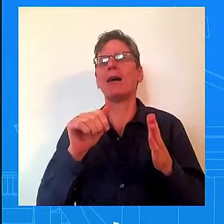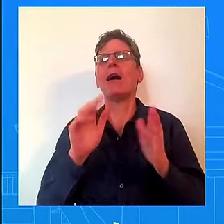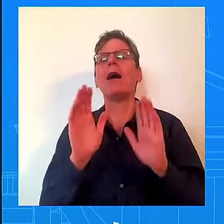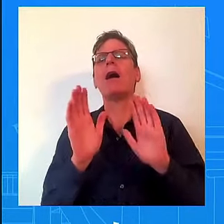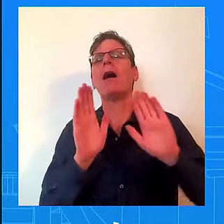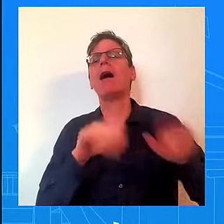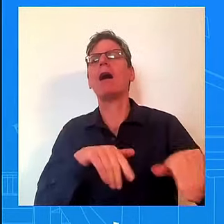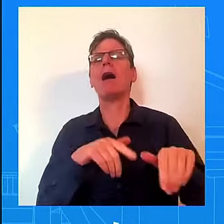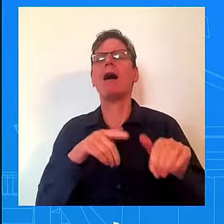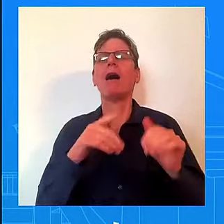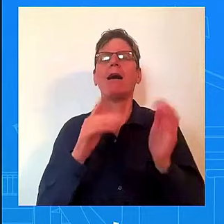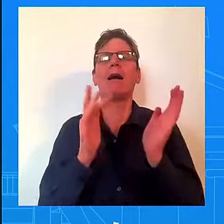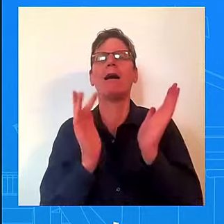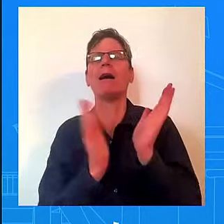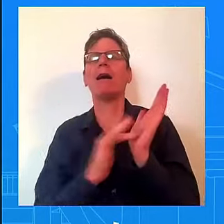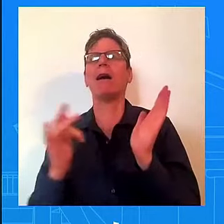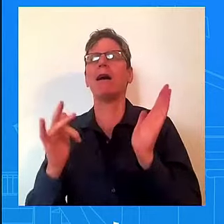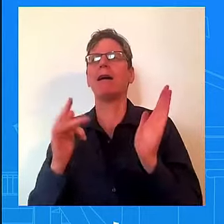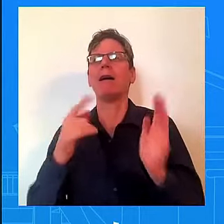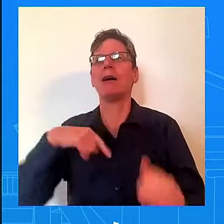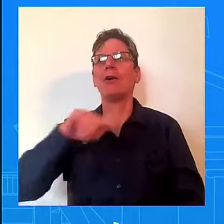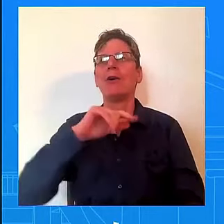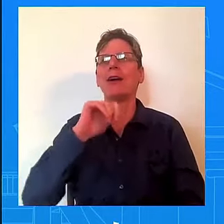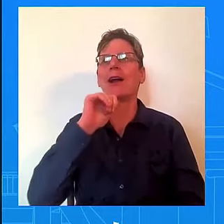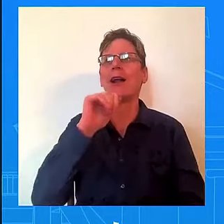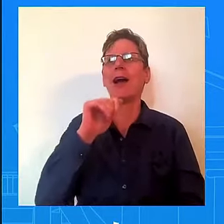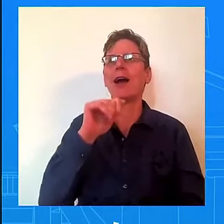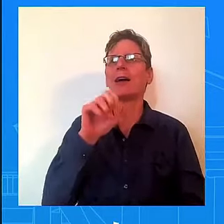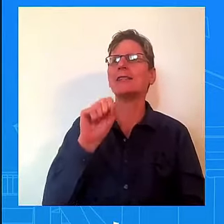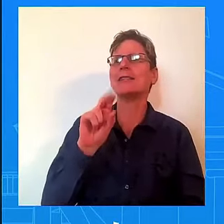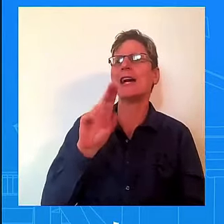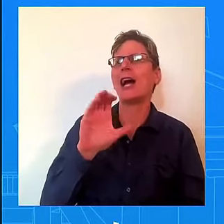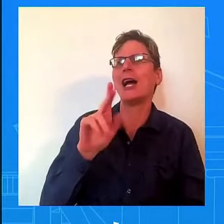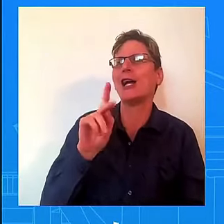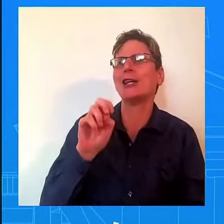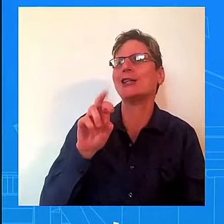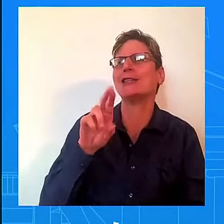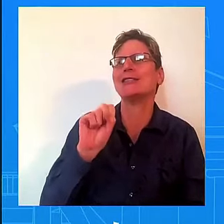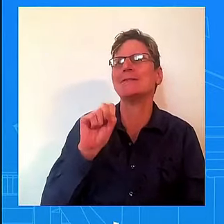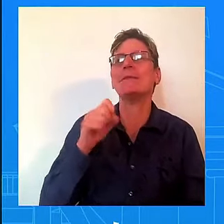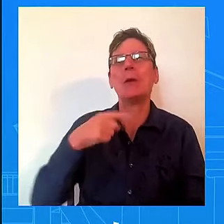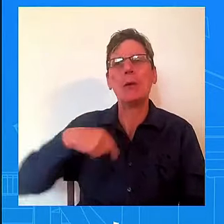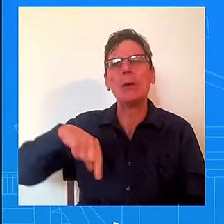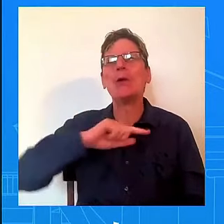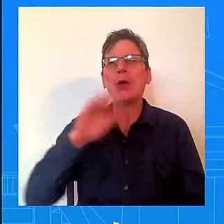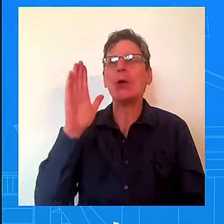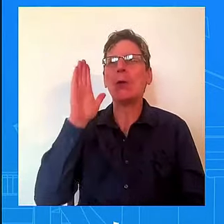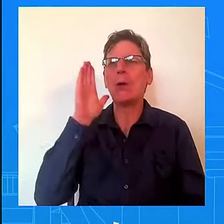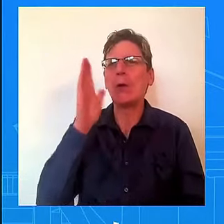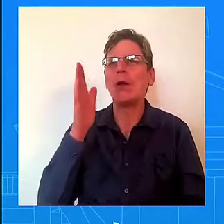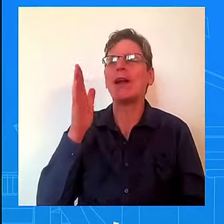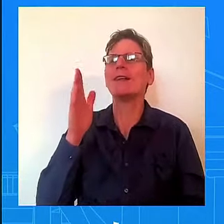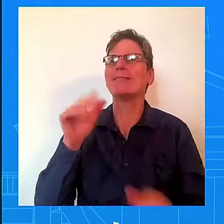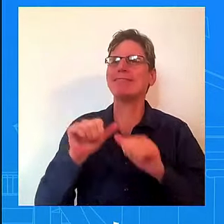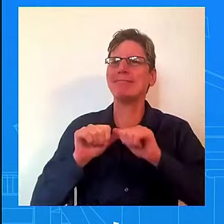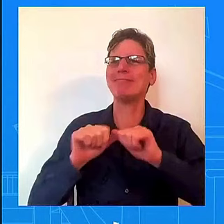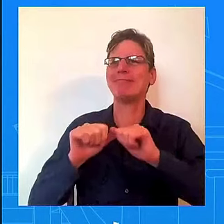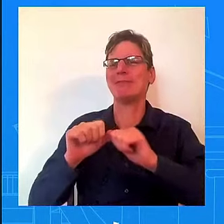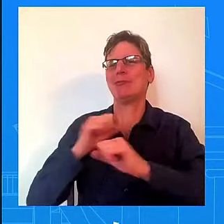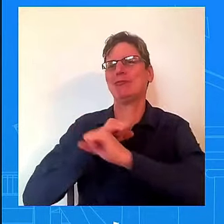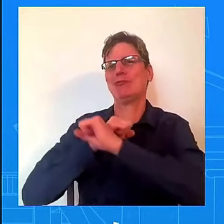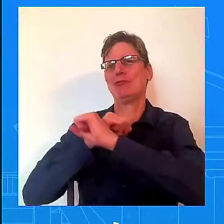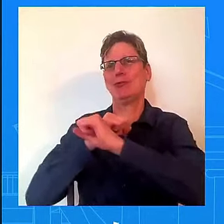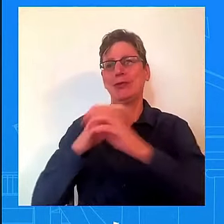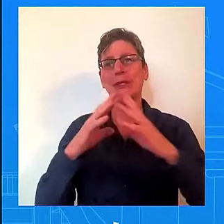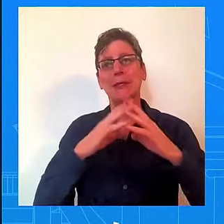continue to do everything that we can to protect them. And so, again, we've done work on dealing with price gouging, working directly with